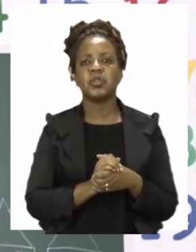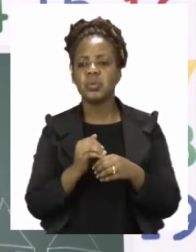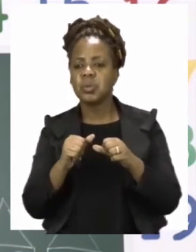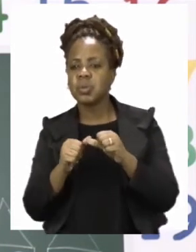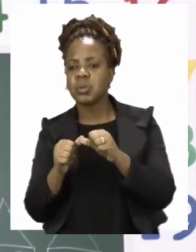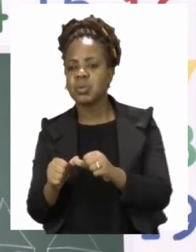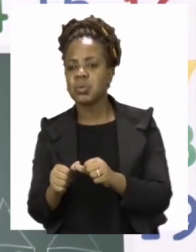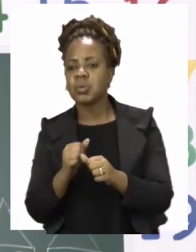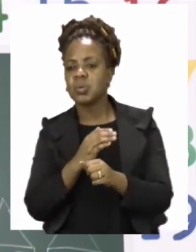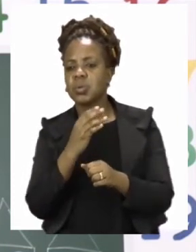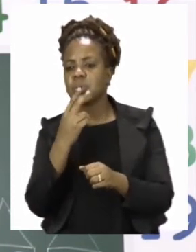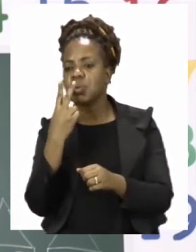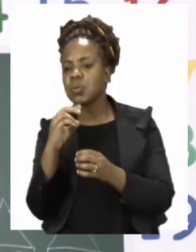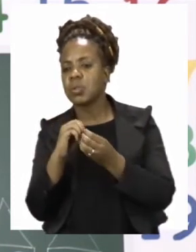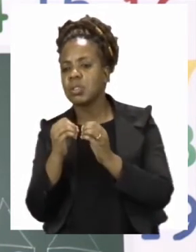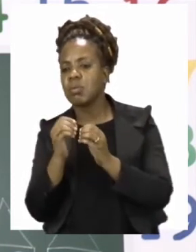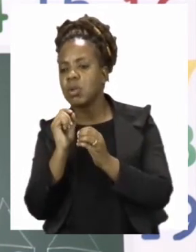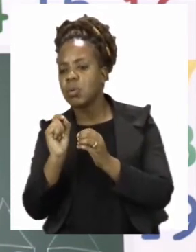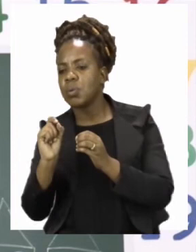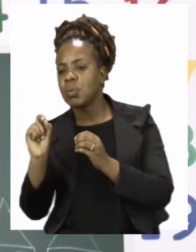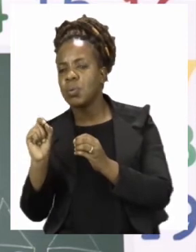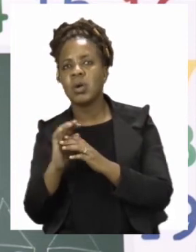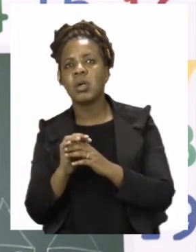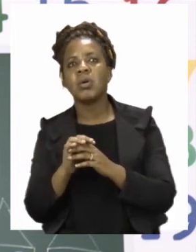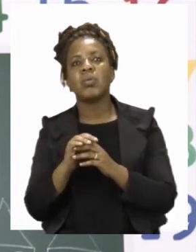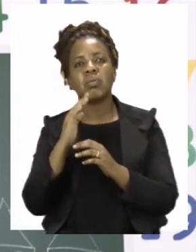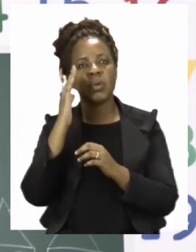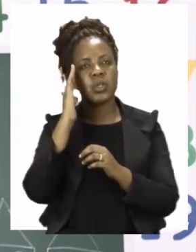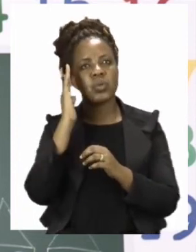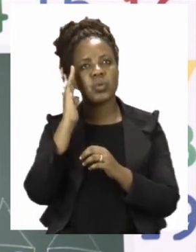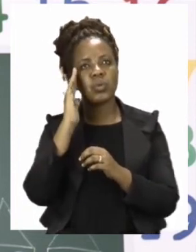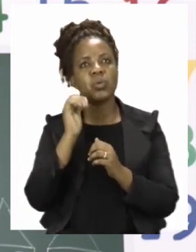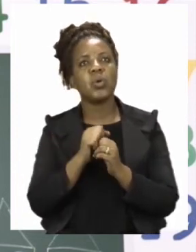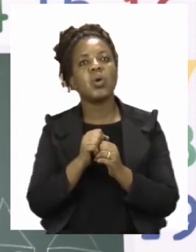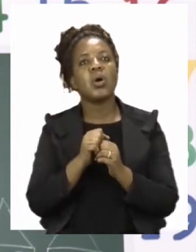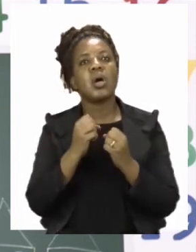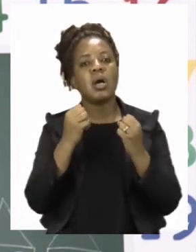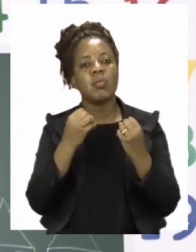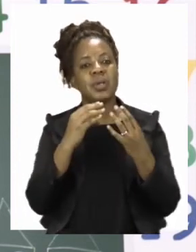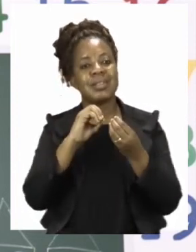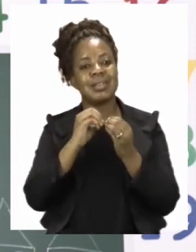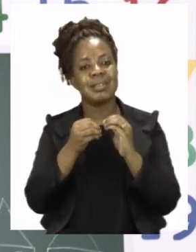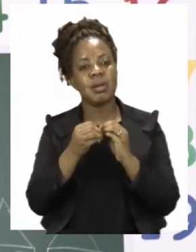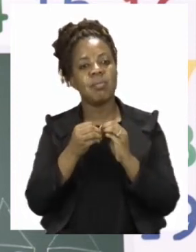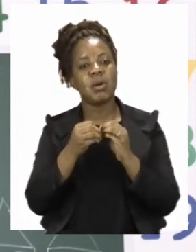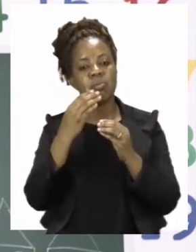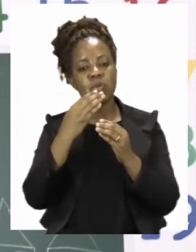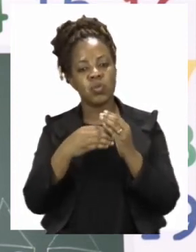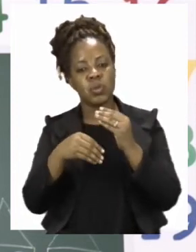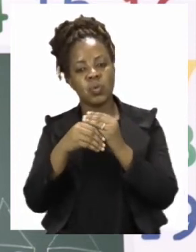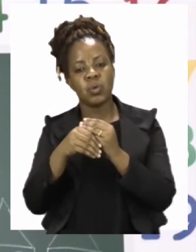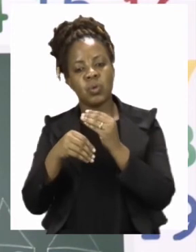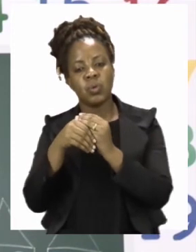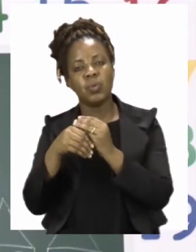4, 3, 2 or 1, you have to go back to the house in the front, back